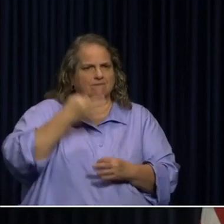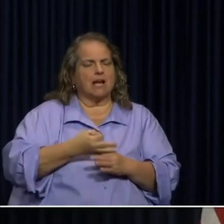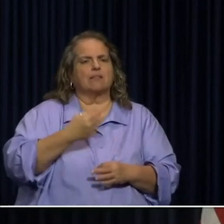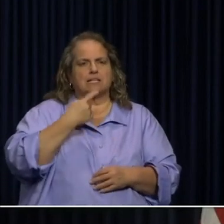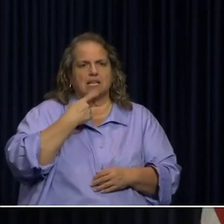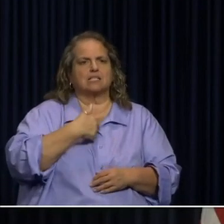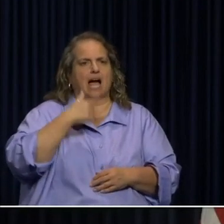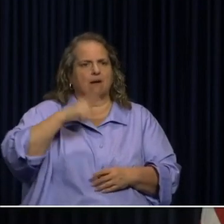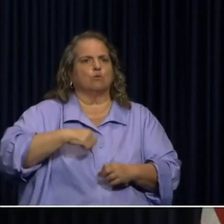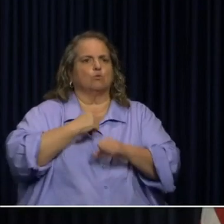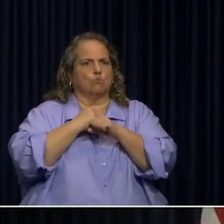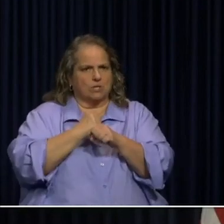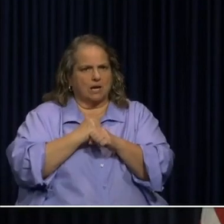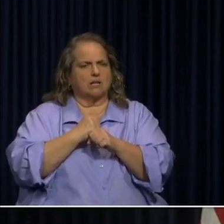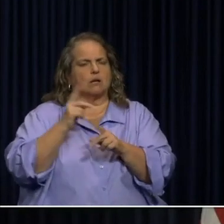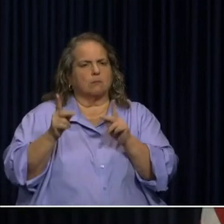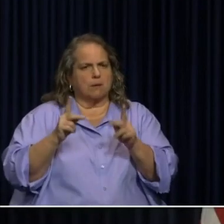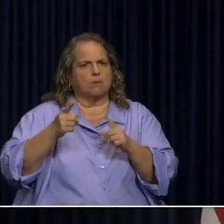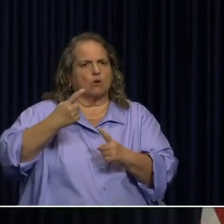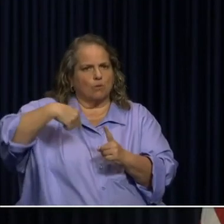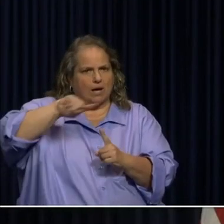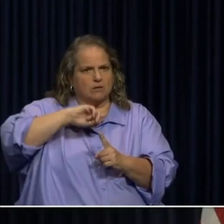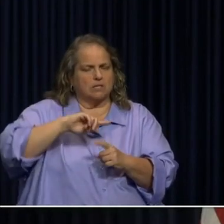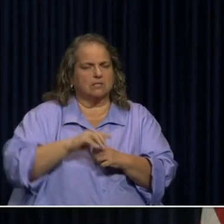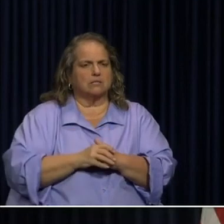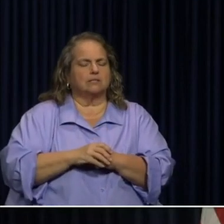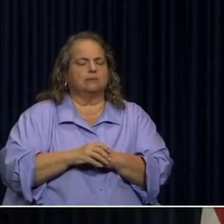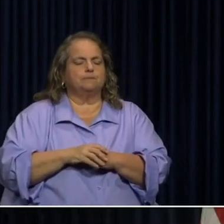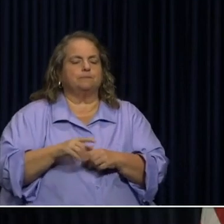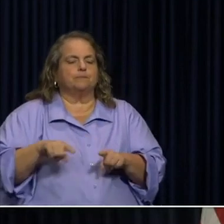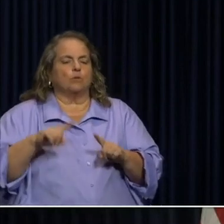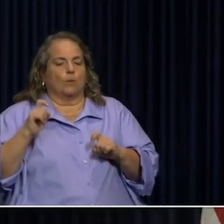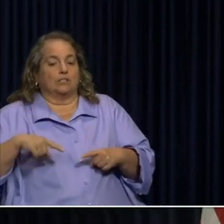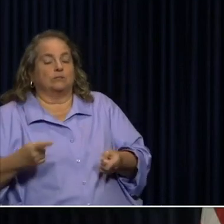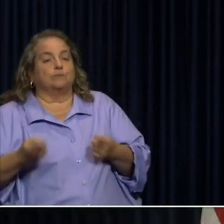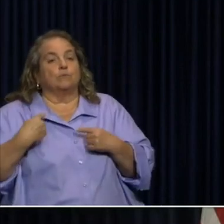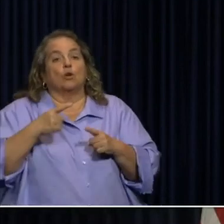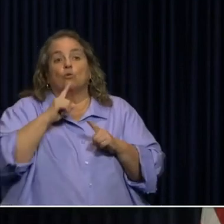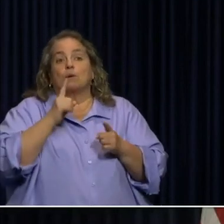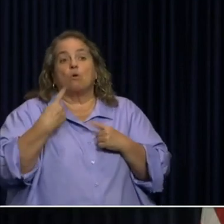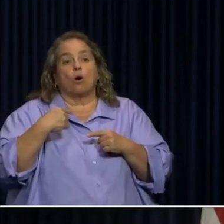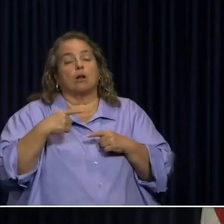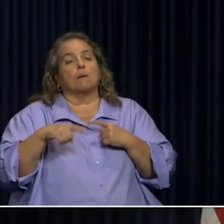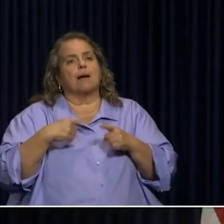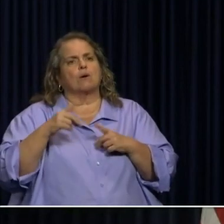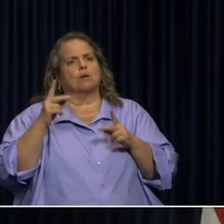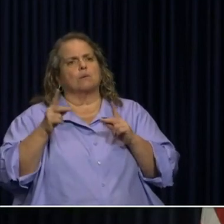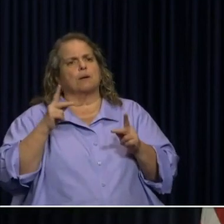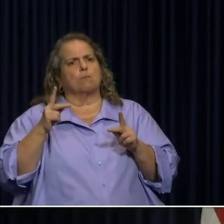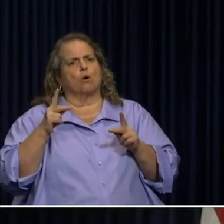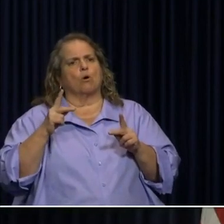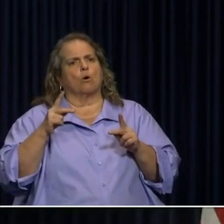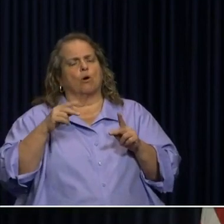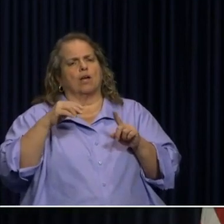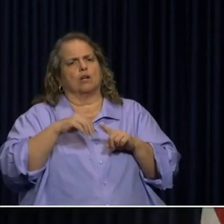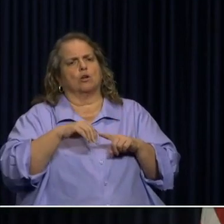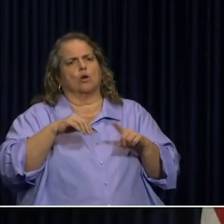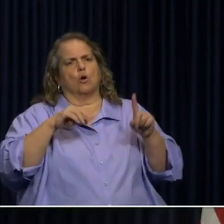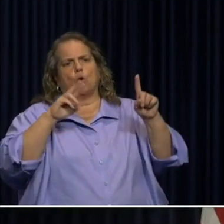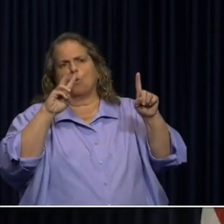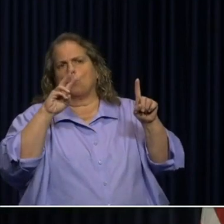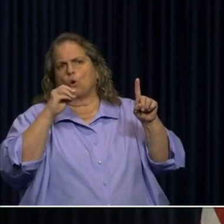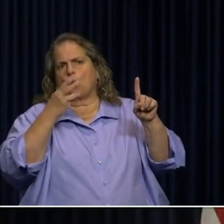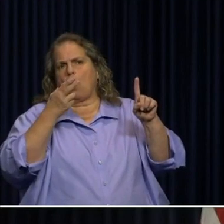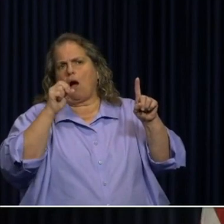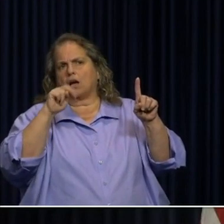have to protect those around us. Reports today about movement of people in Wuhan, China, after a